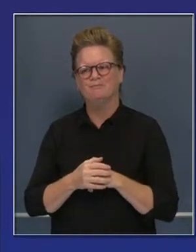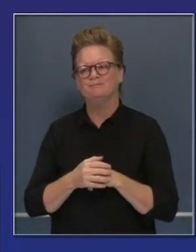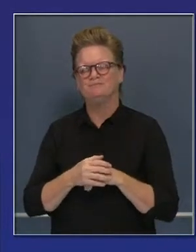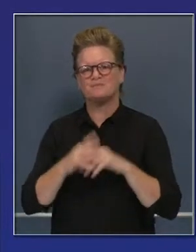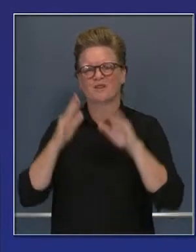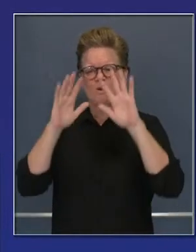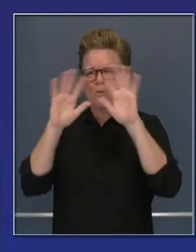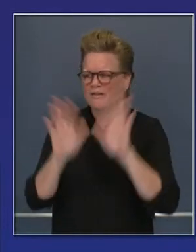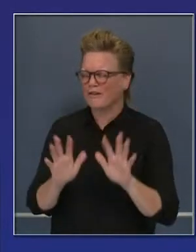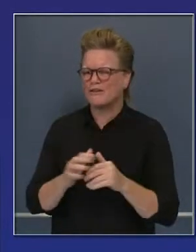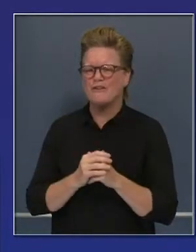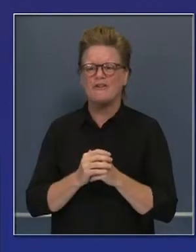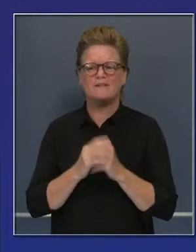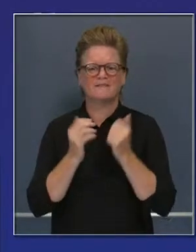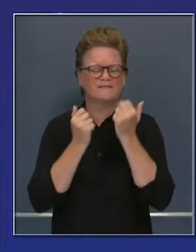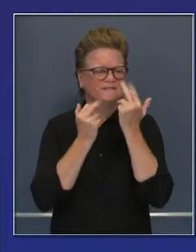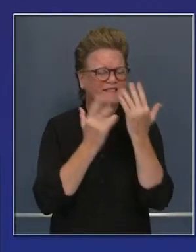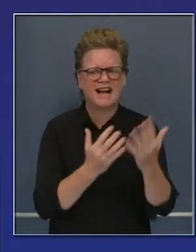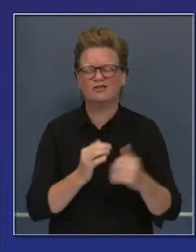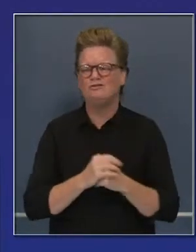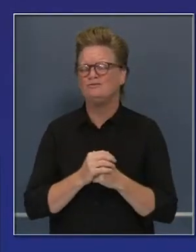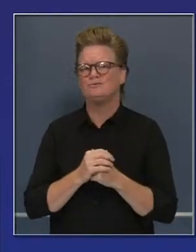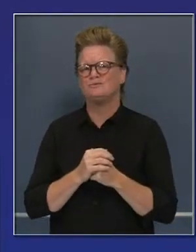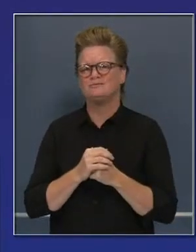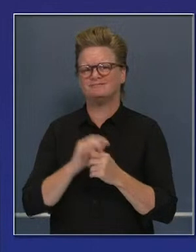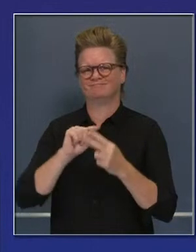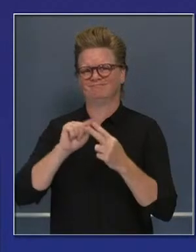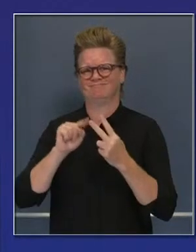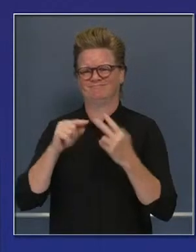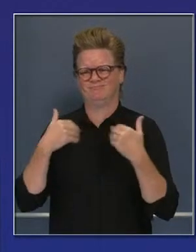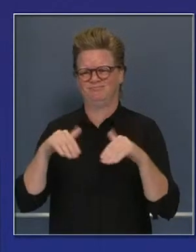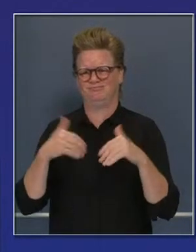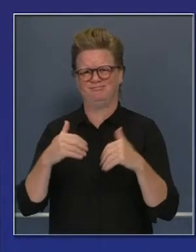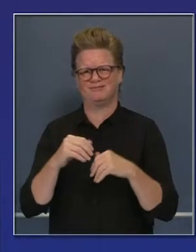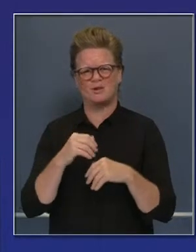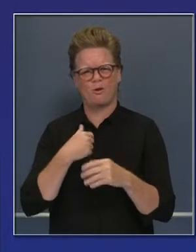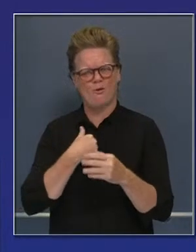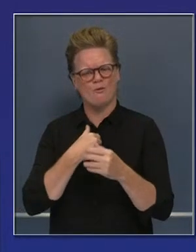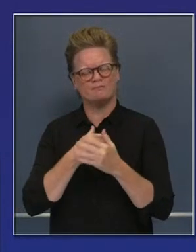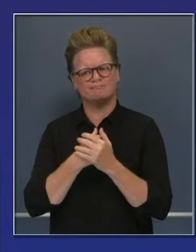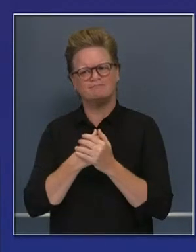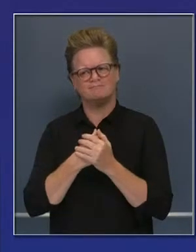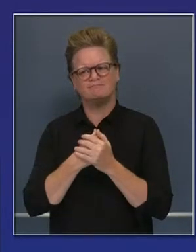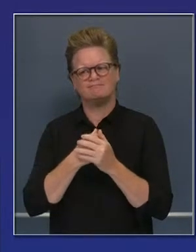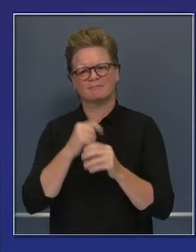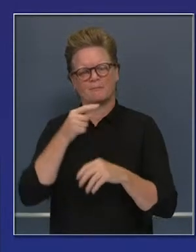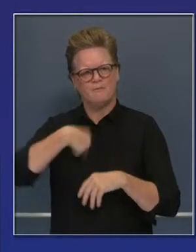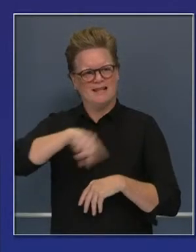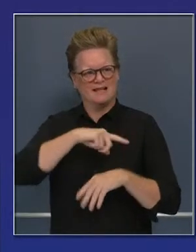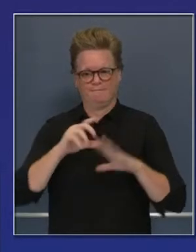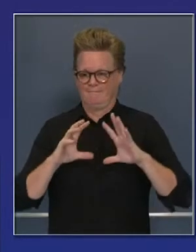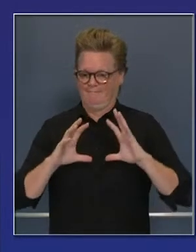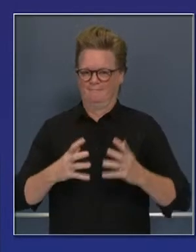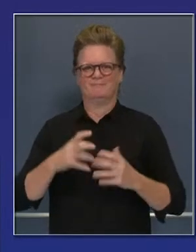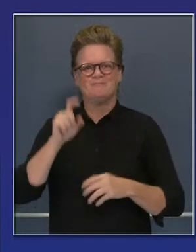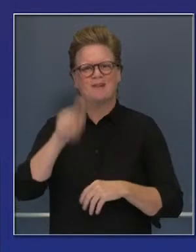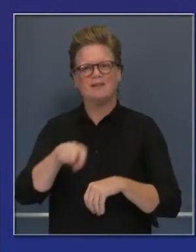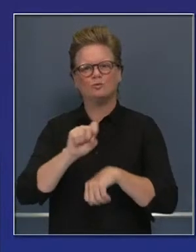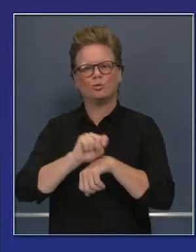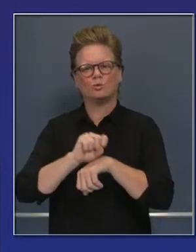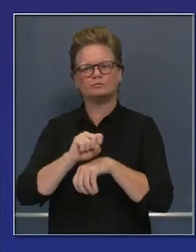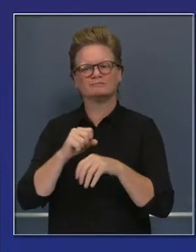are actively engaged in not only the moment, but actively engaged on medium and long-term